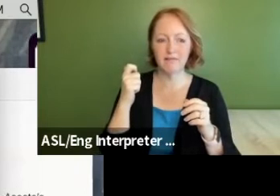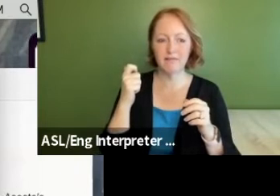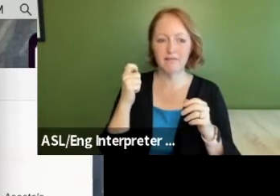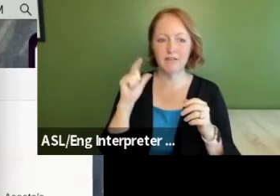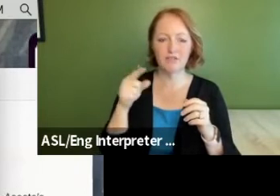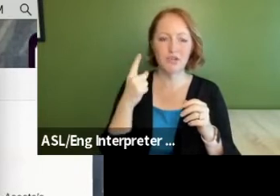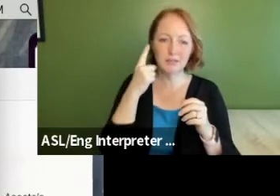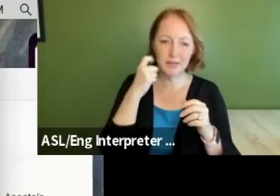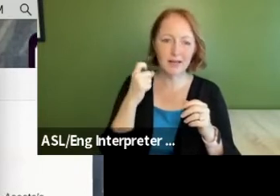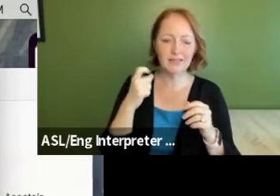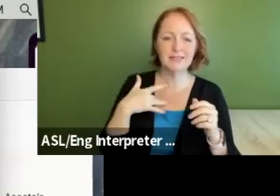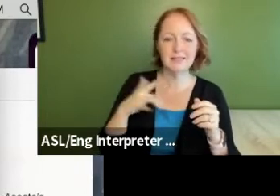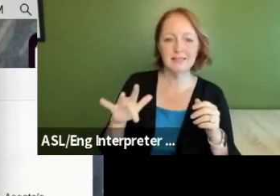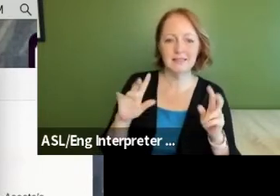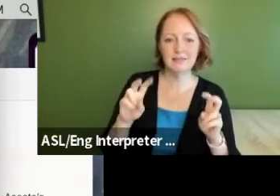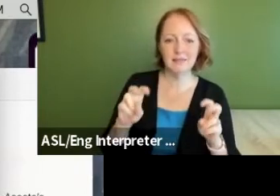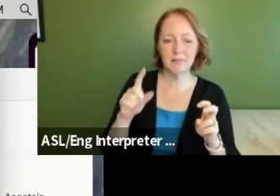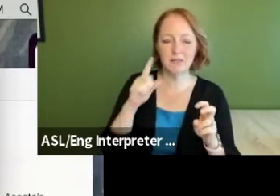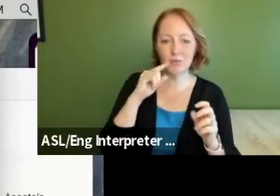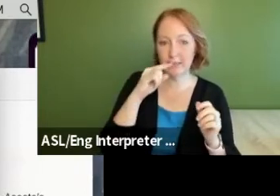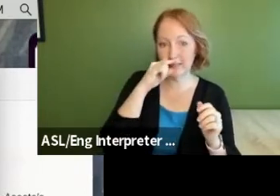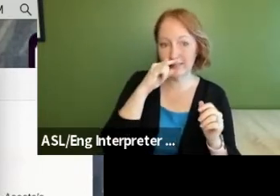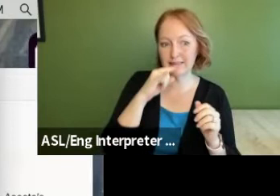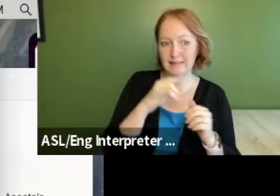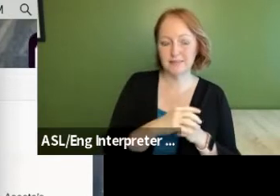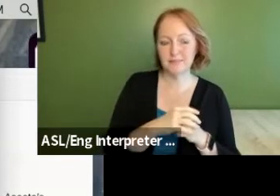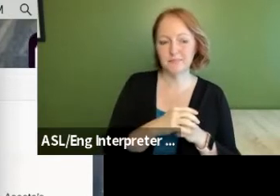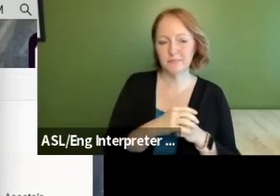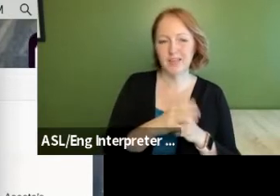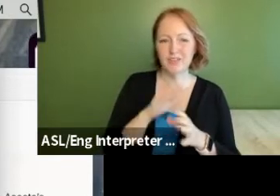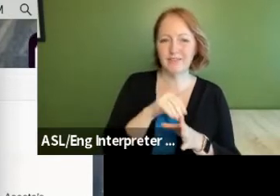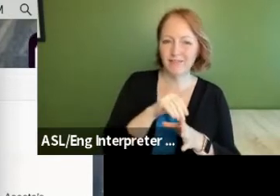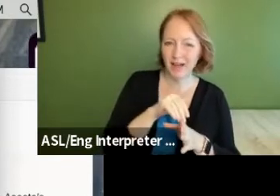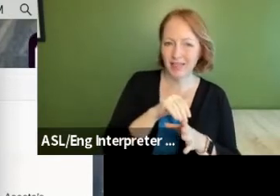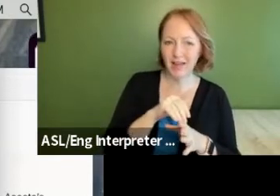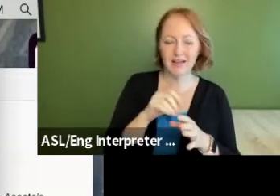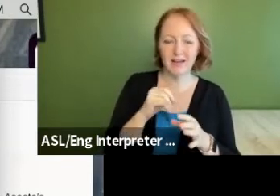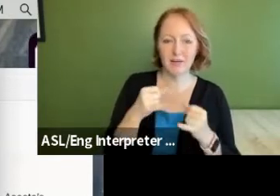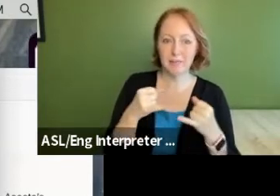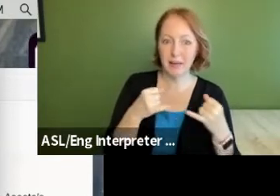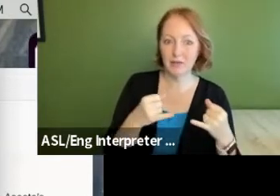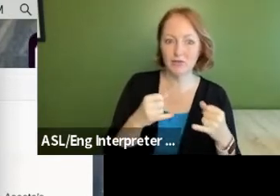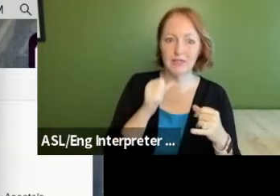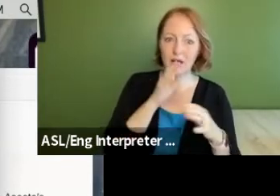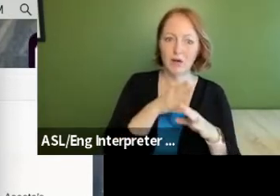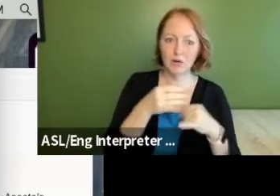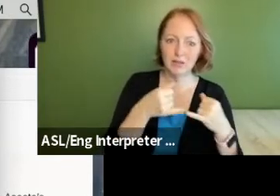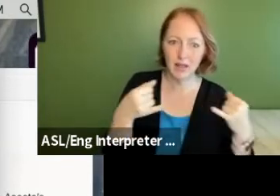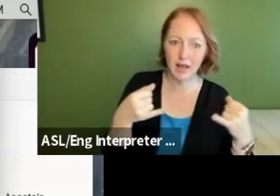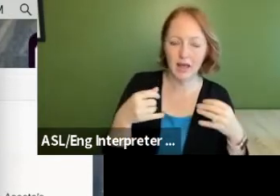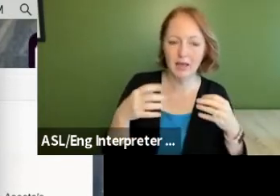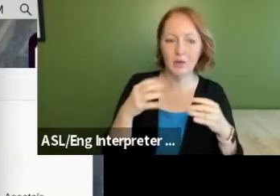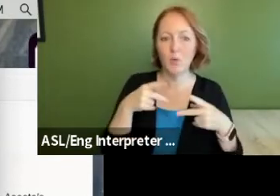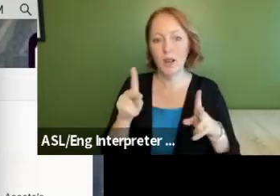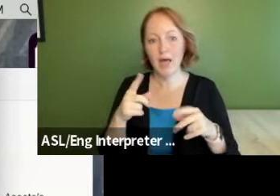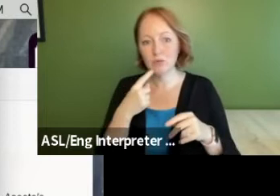just because it's a sensitive topic for kids. And there's a very fine line of a boundary of what not to cross and, you know, what we're allowed